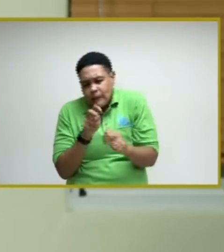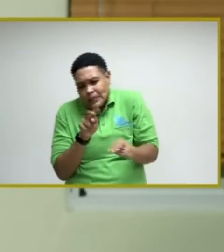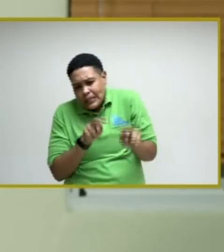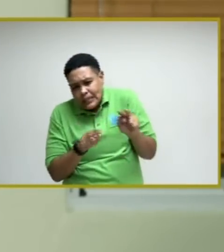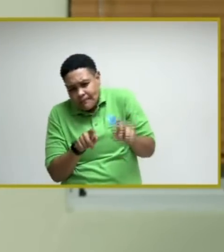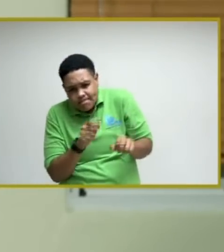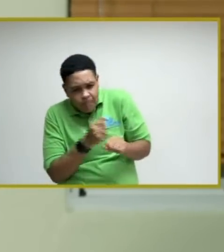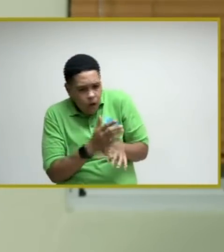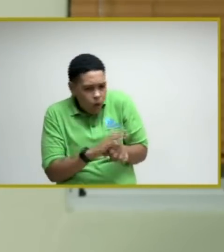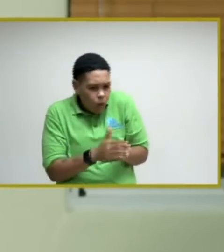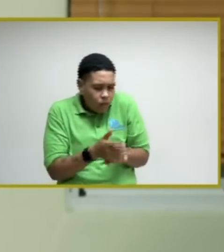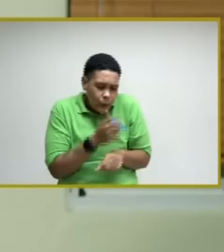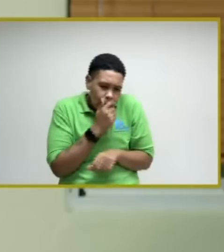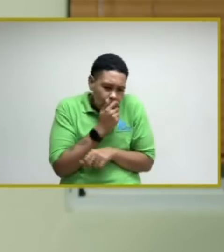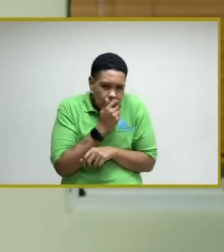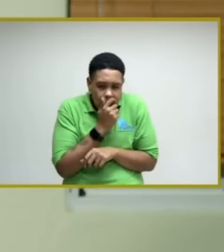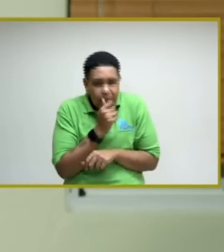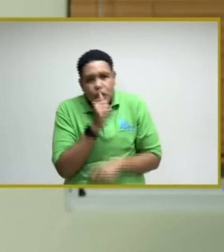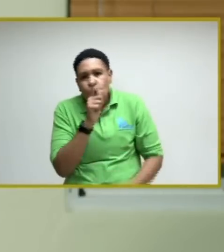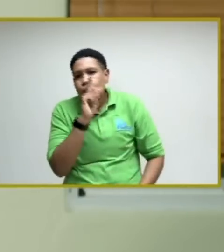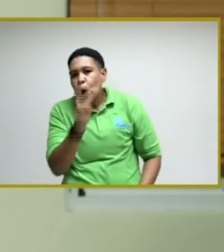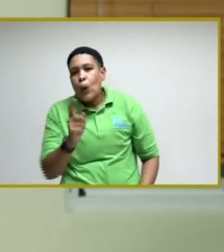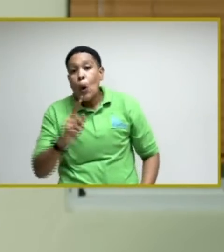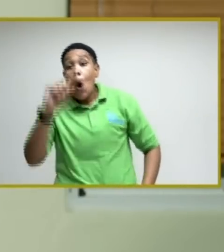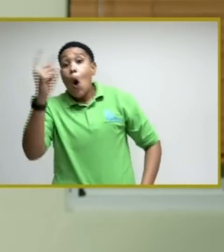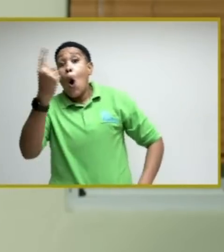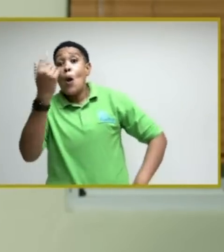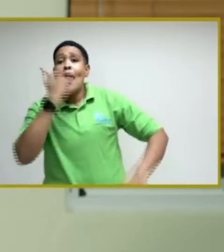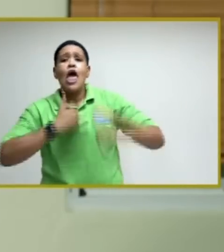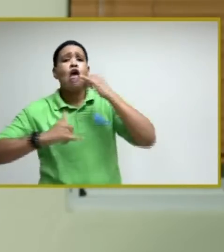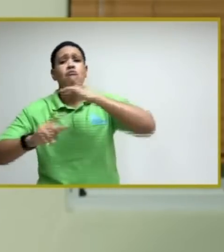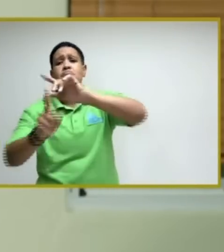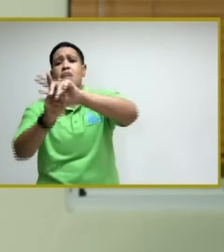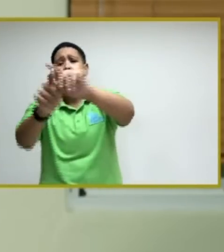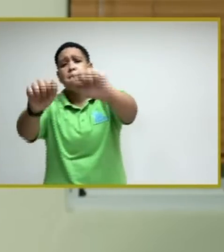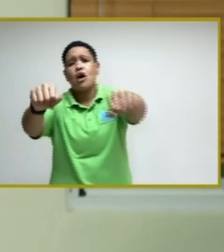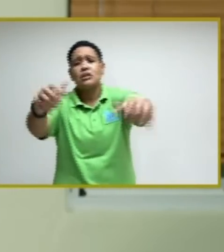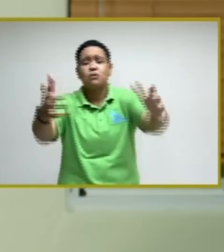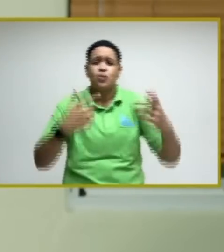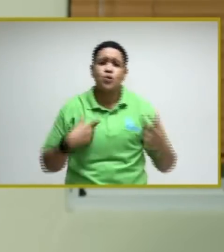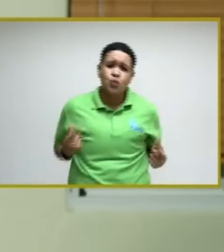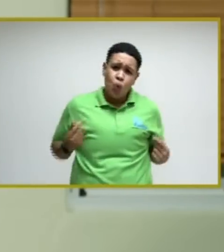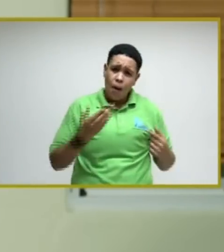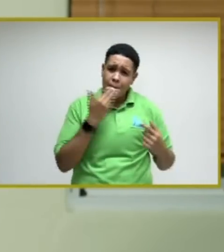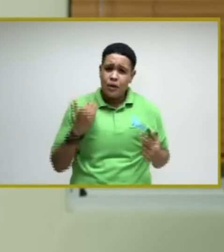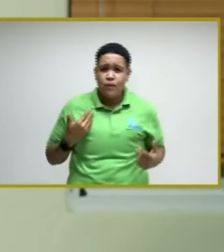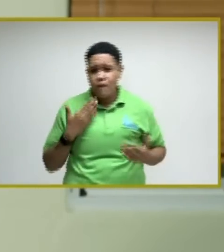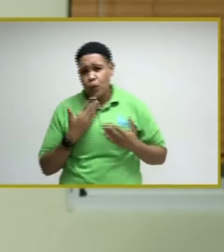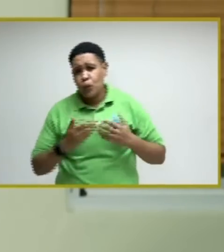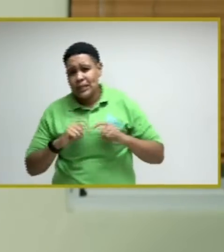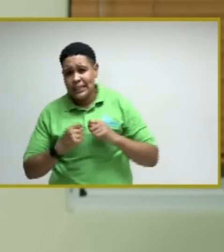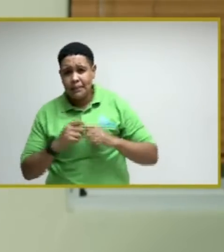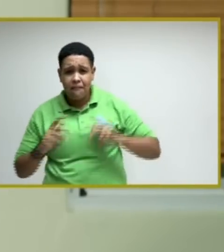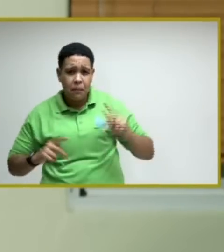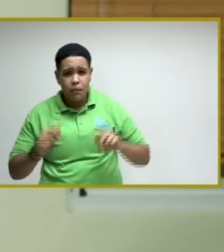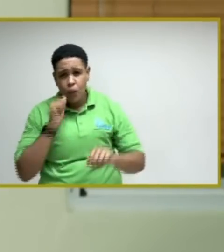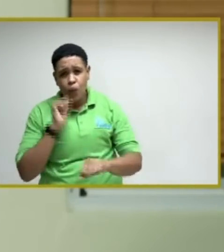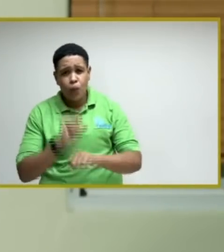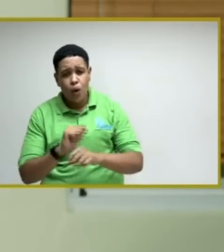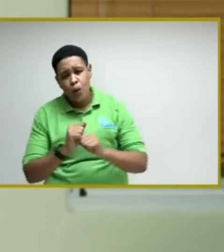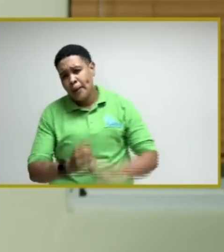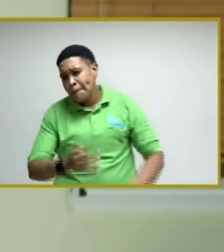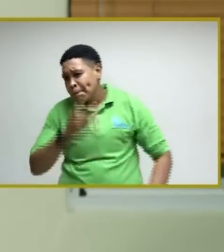there's always a margin of error, but we do our best, and we have a good team of persons that are working with a lot of